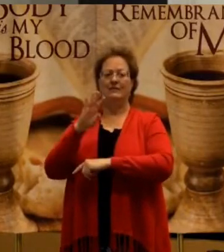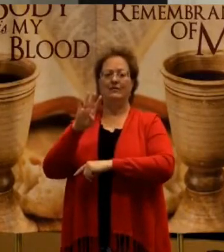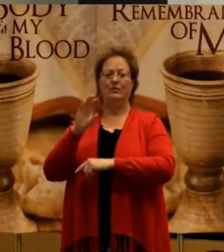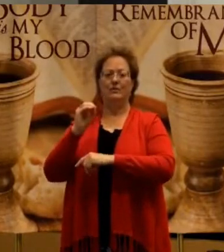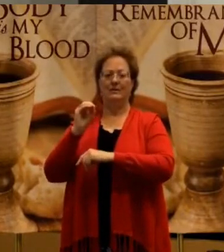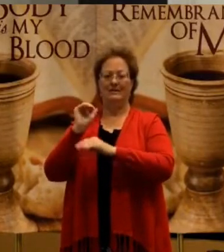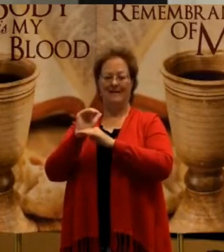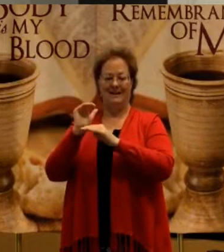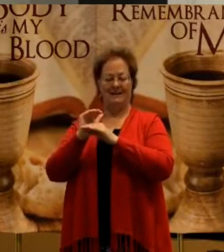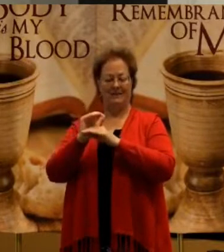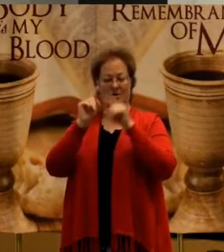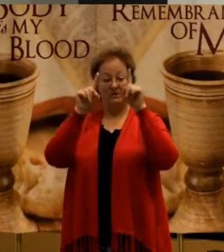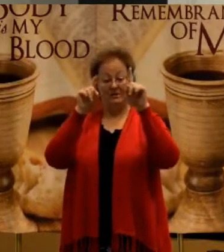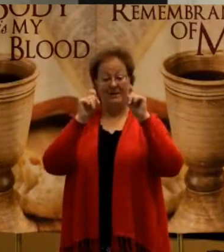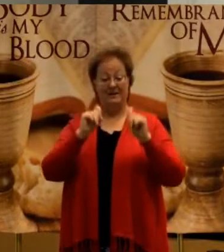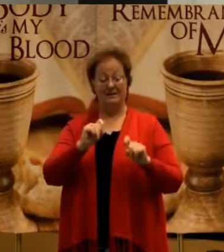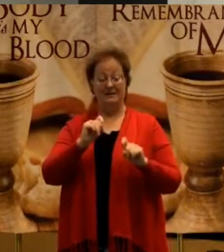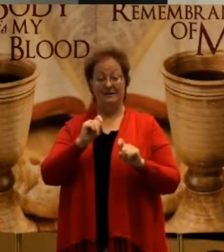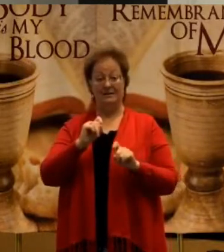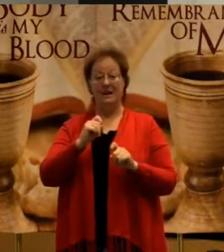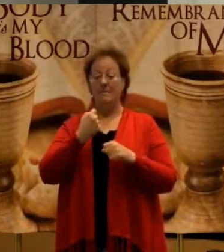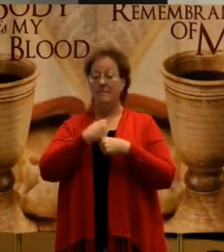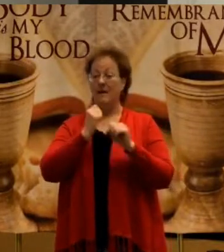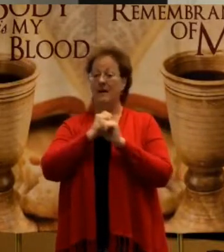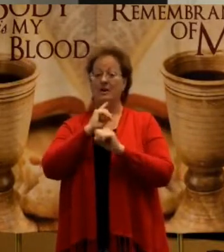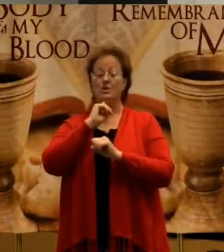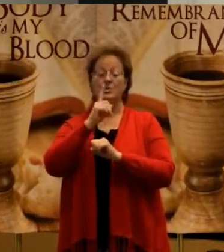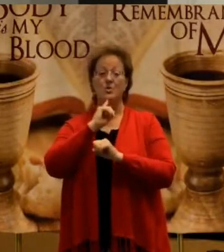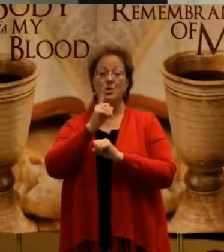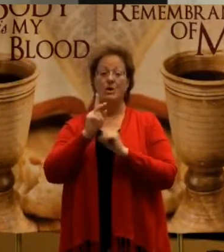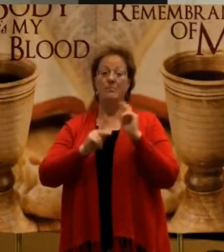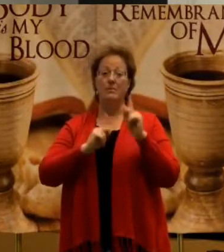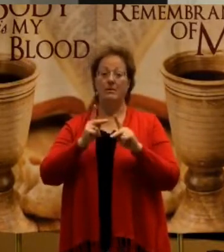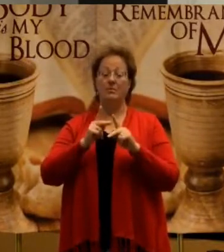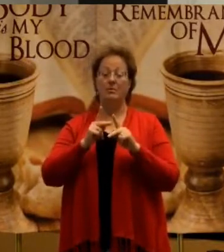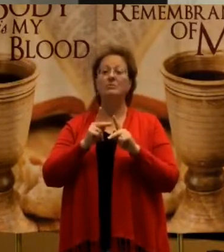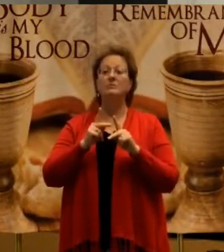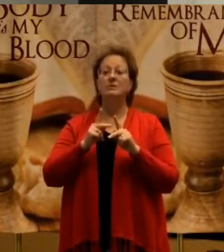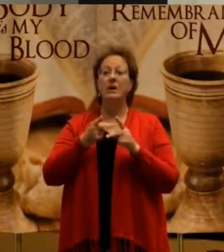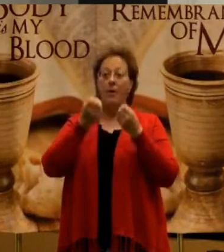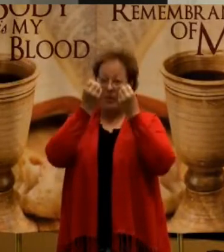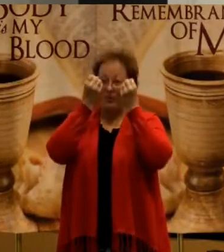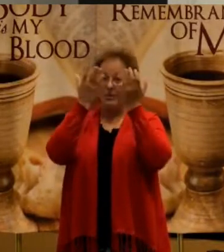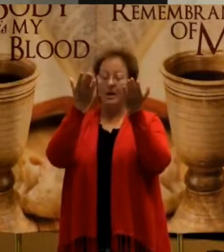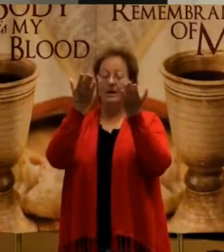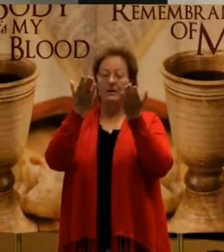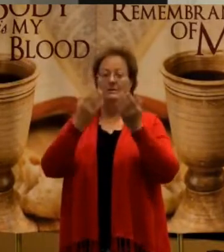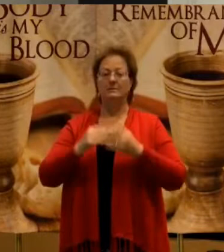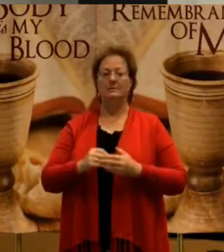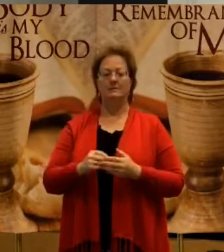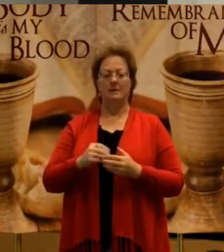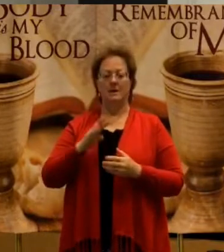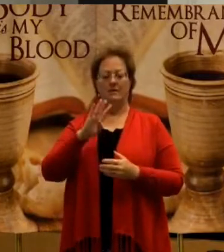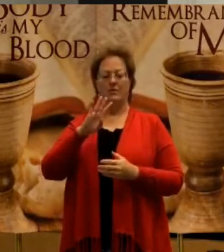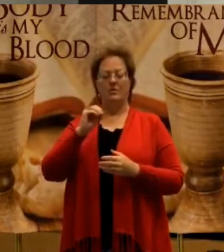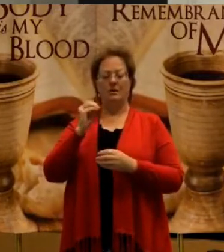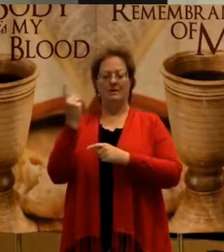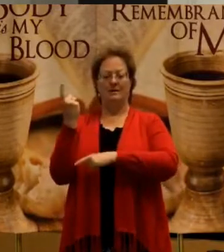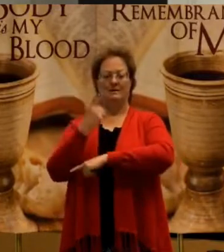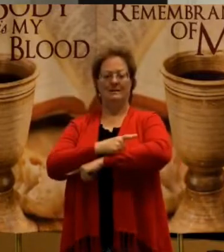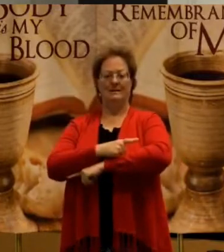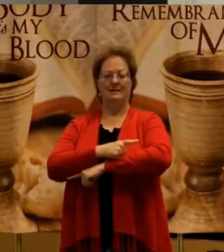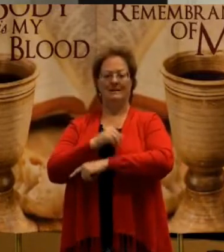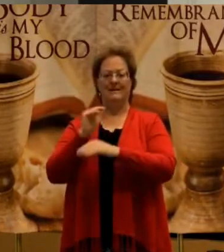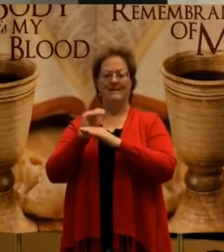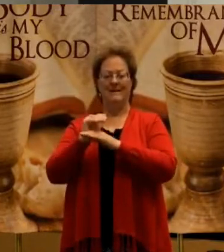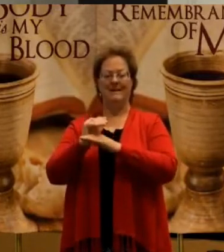trust and obey Him as the one true God. For 40 days and 40 nights, it rained on Noah and his family